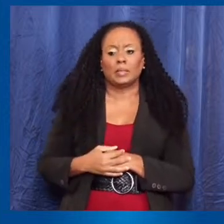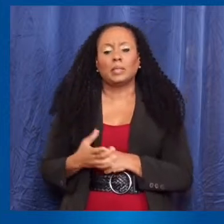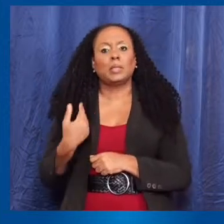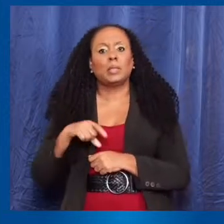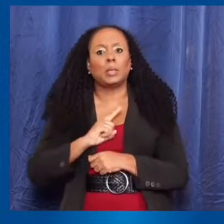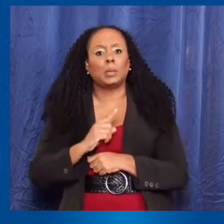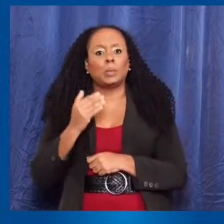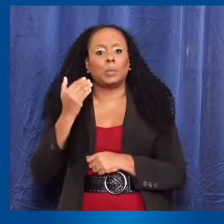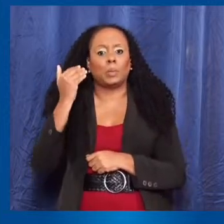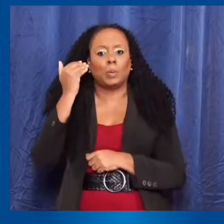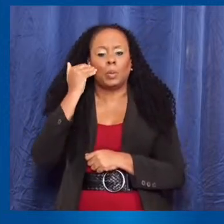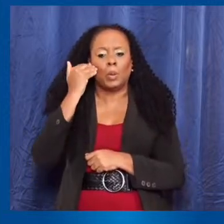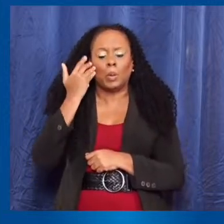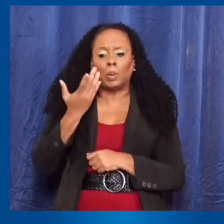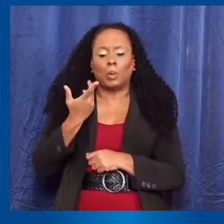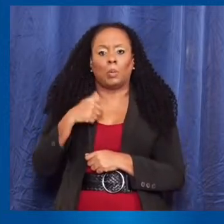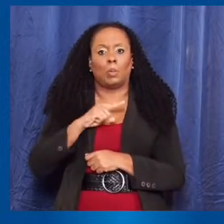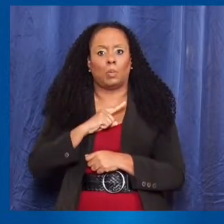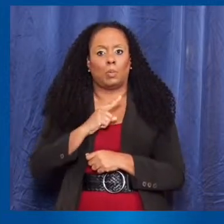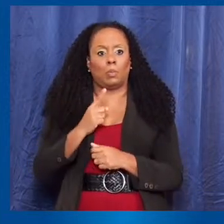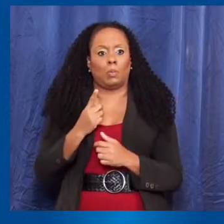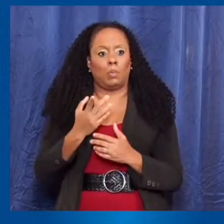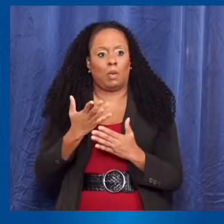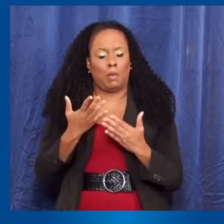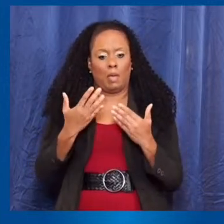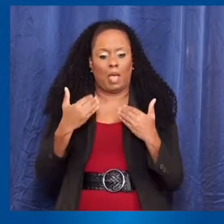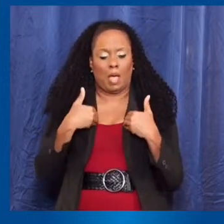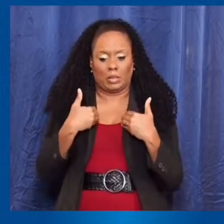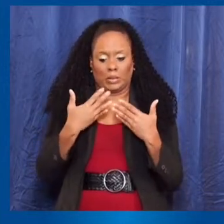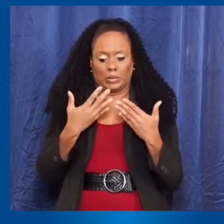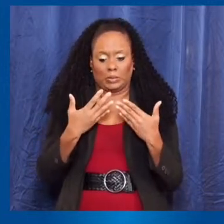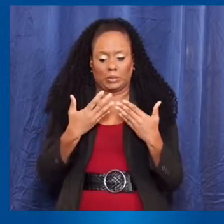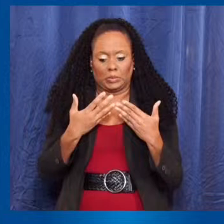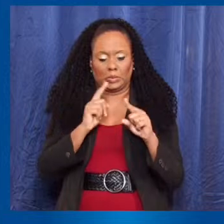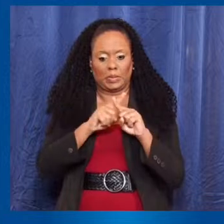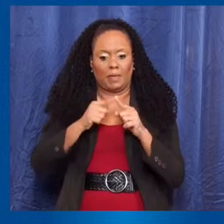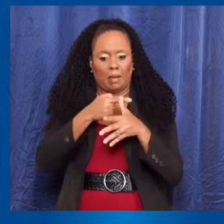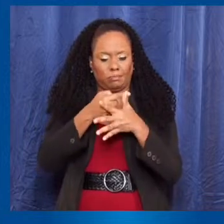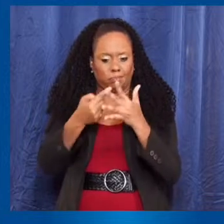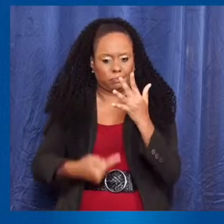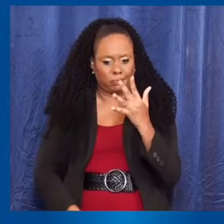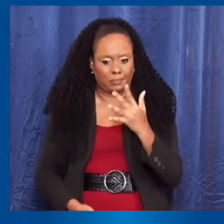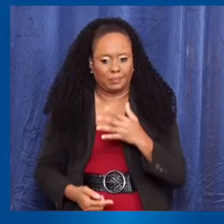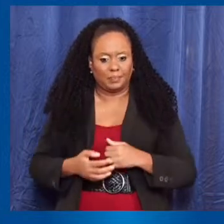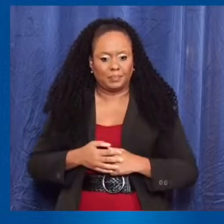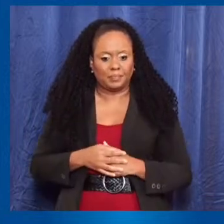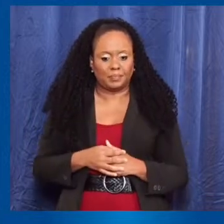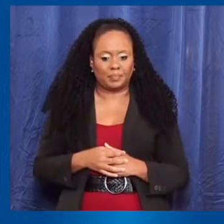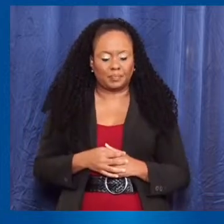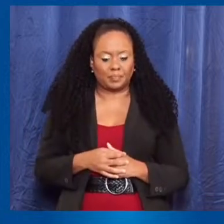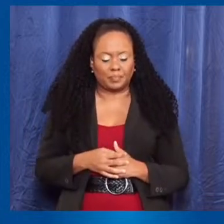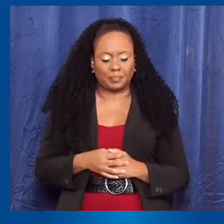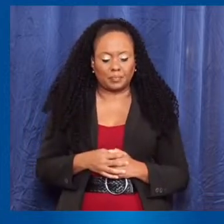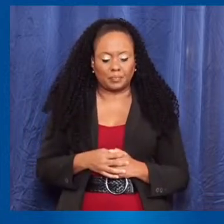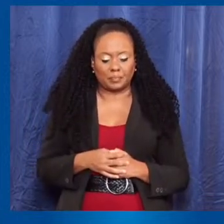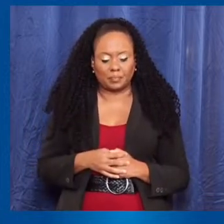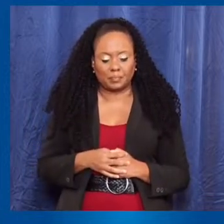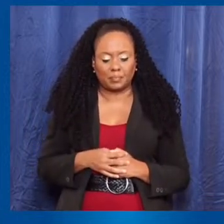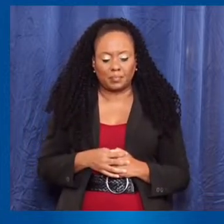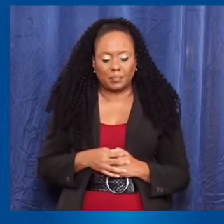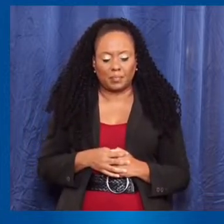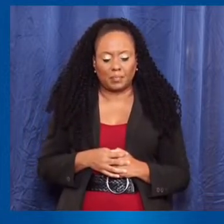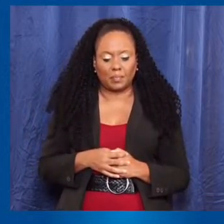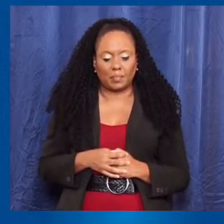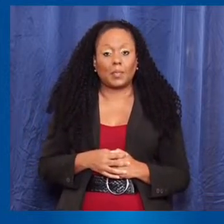the World Bank's instruments and mandate. The reallocation of SDR is progressing, and Barbados is